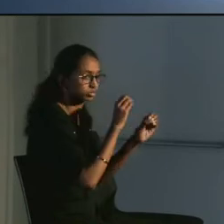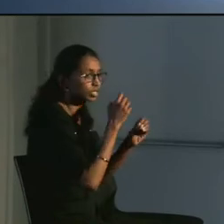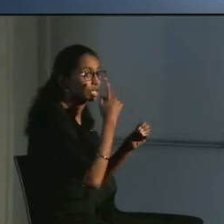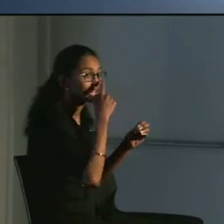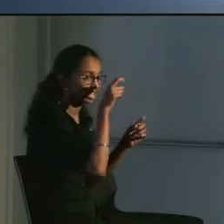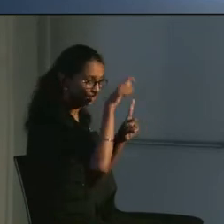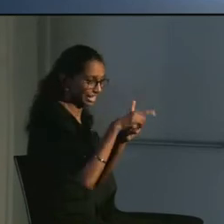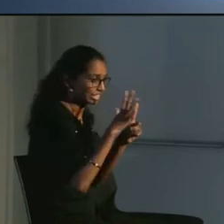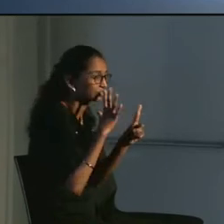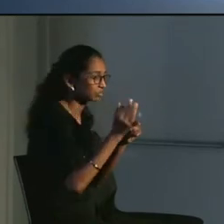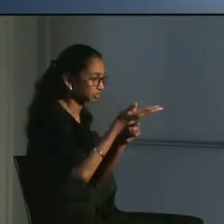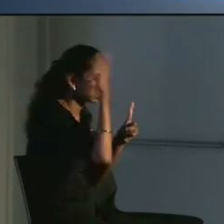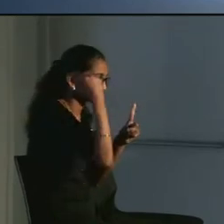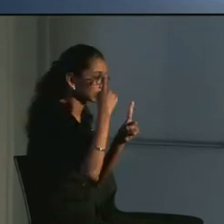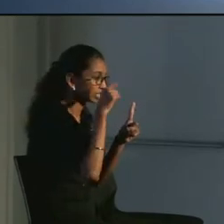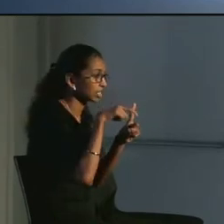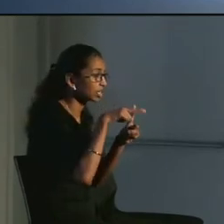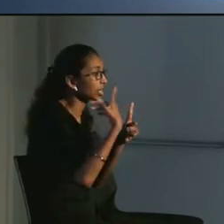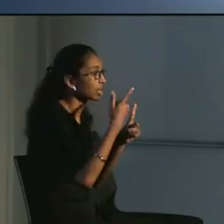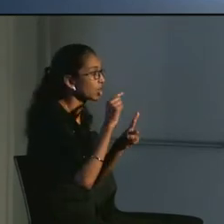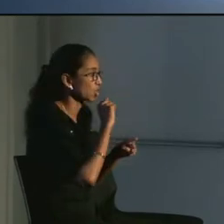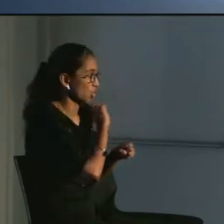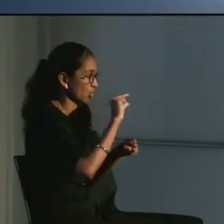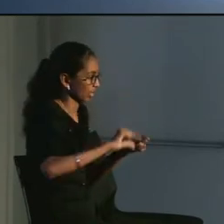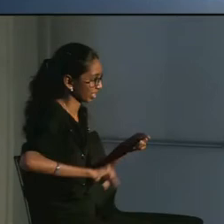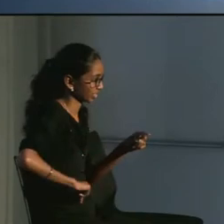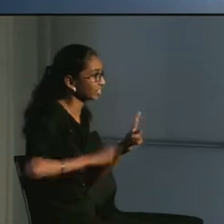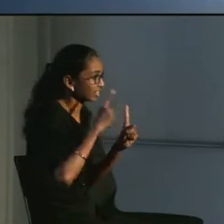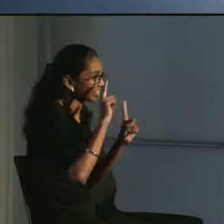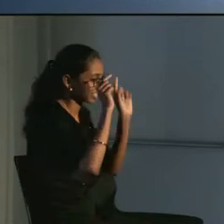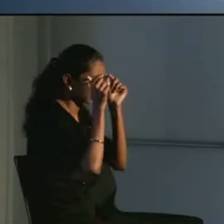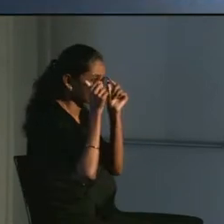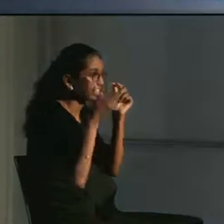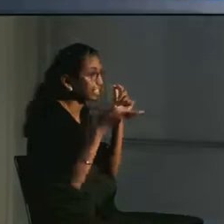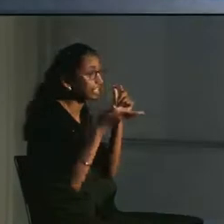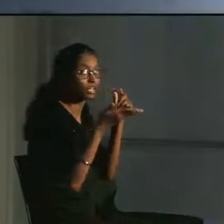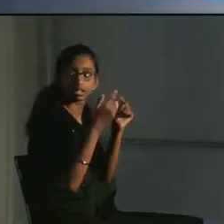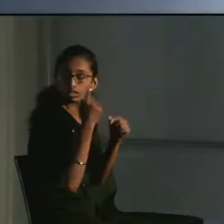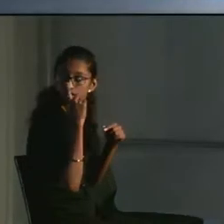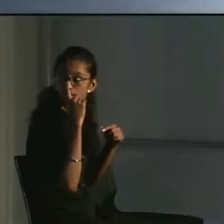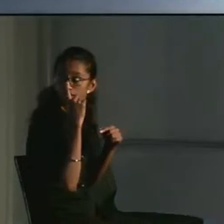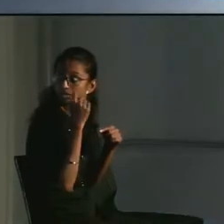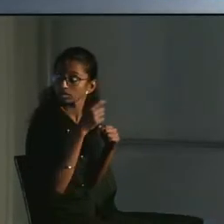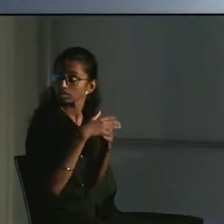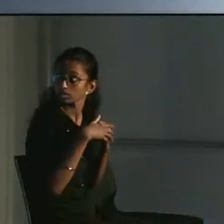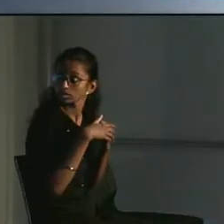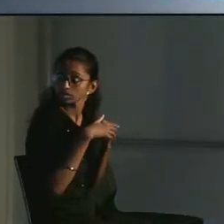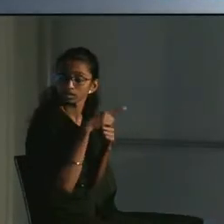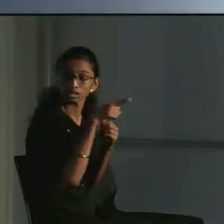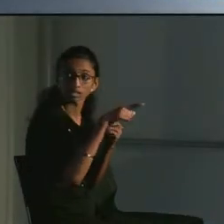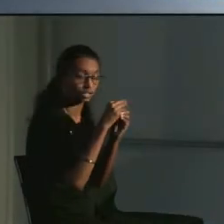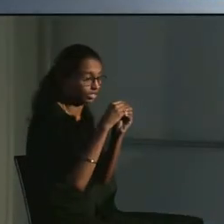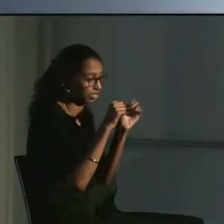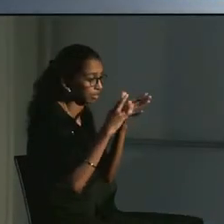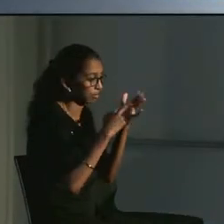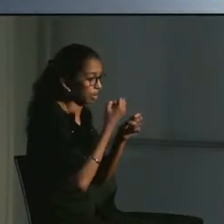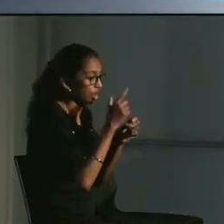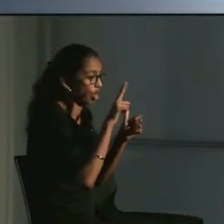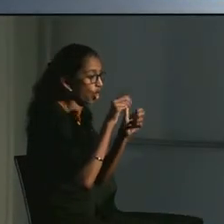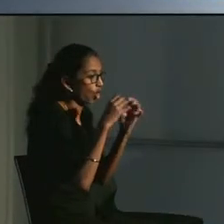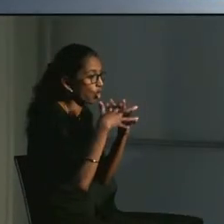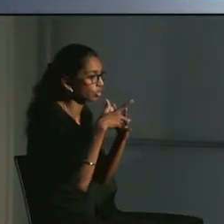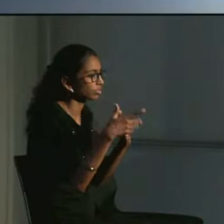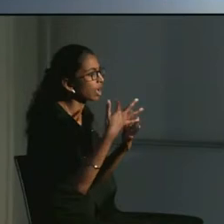who was a female lady, and she used to kind of in her bungalow, she allowed all kinds of people to